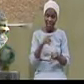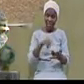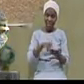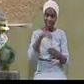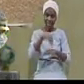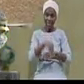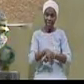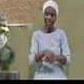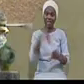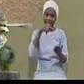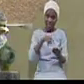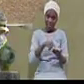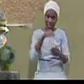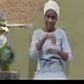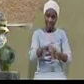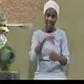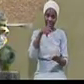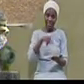tonight.